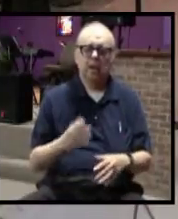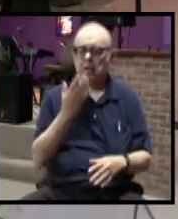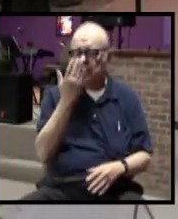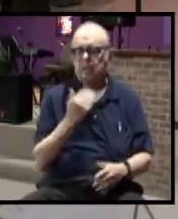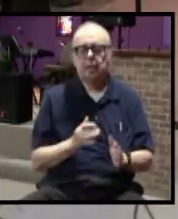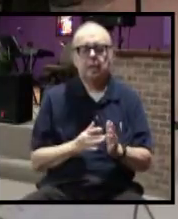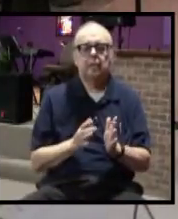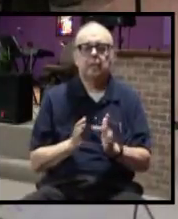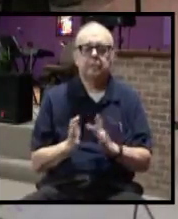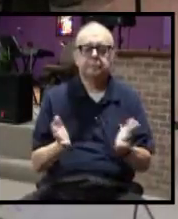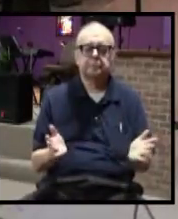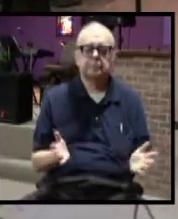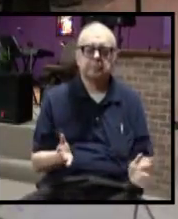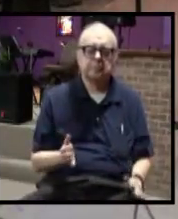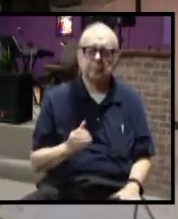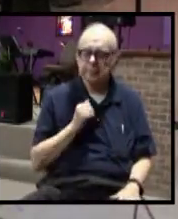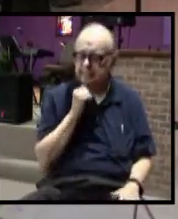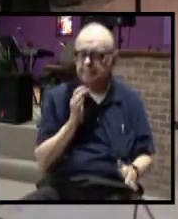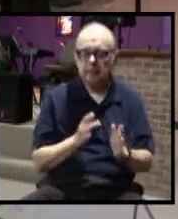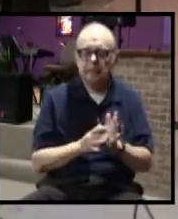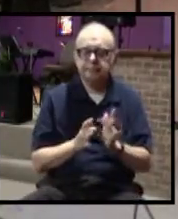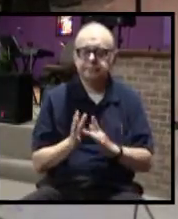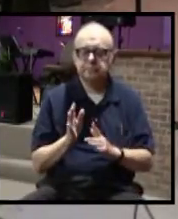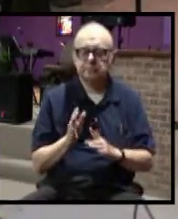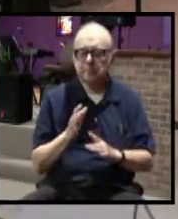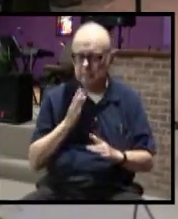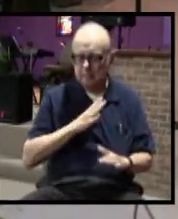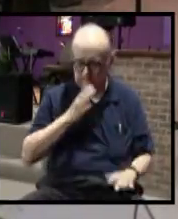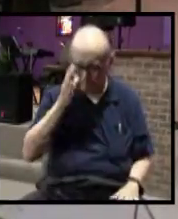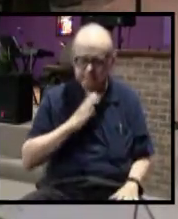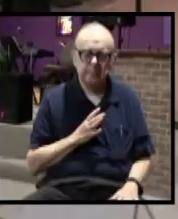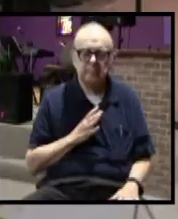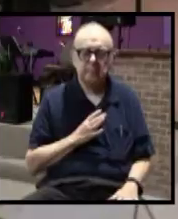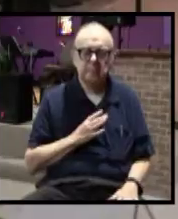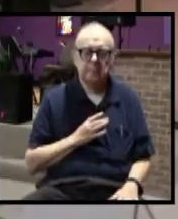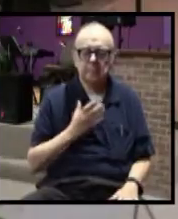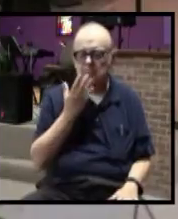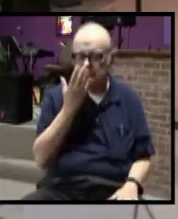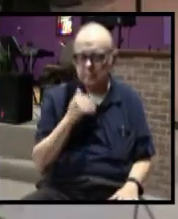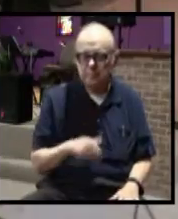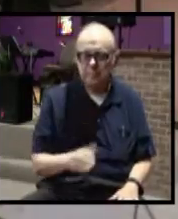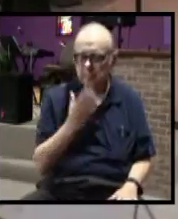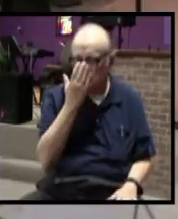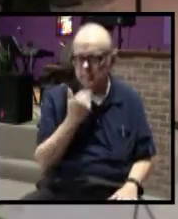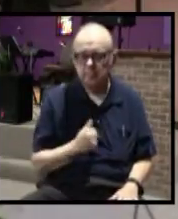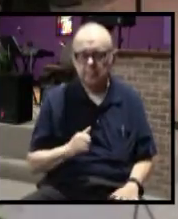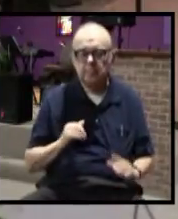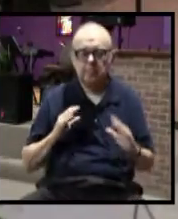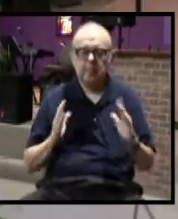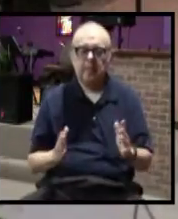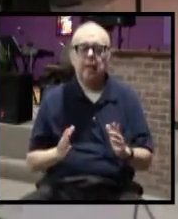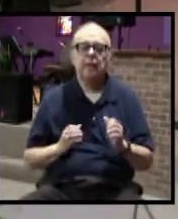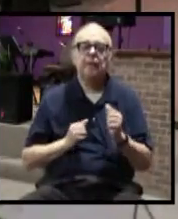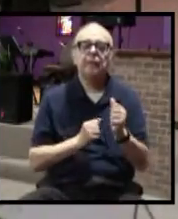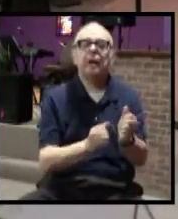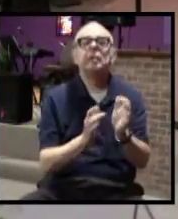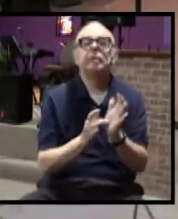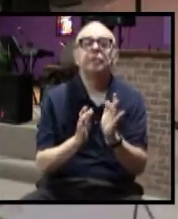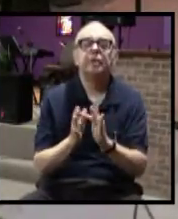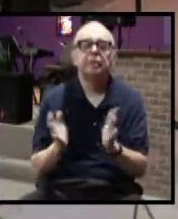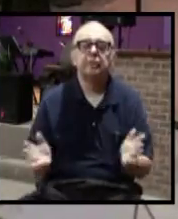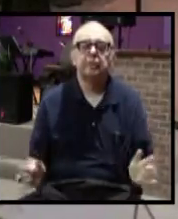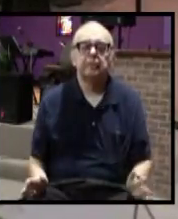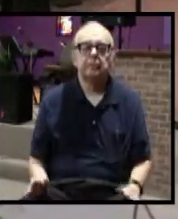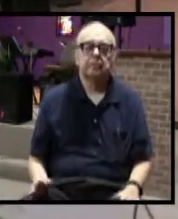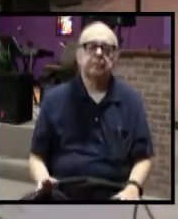and he's coming into the presence of Jesus. And not just Jesus, ladies and gentlemen. He is coming into the presence of the crowd that is